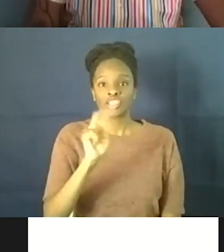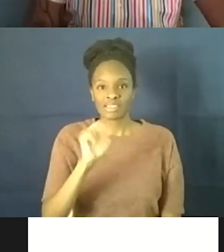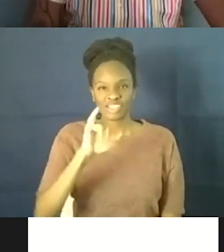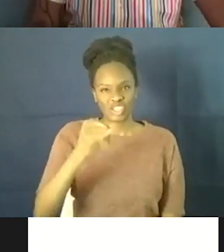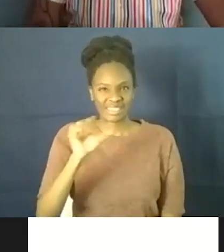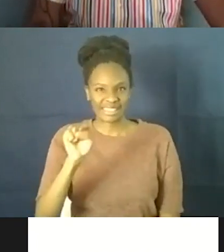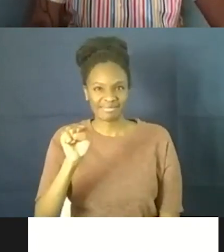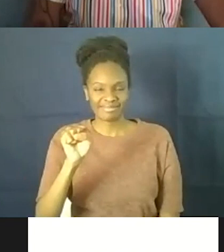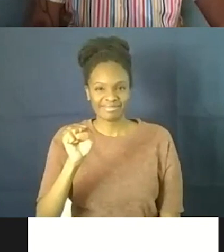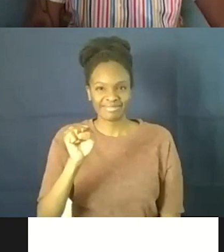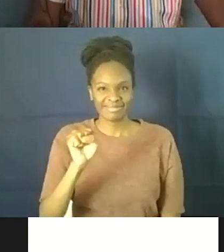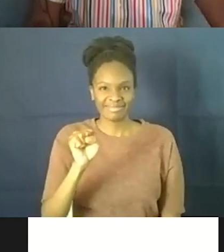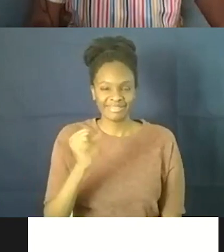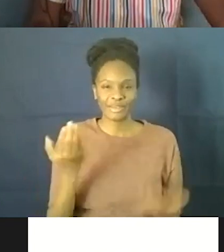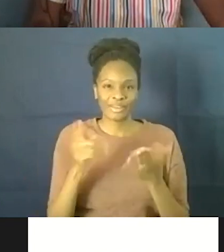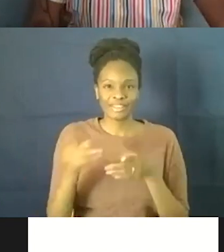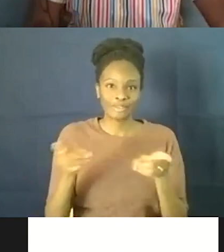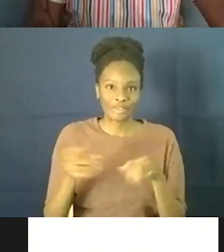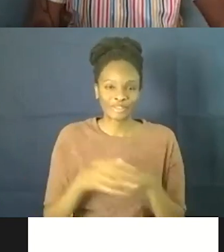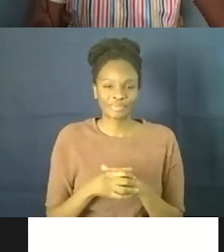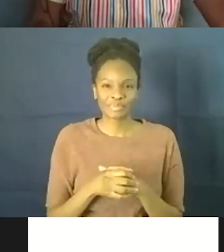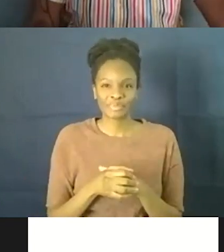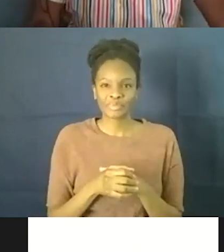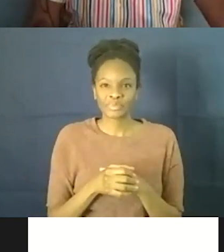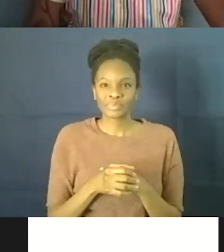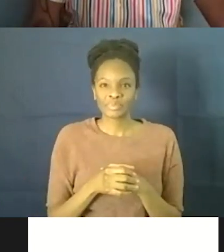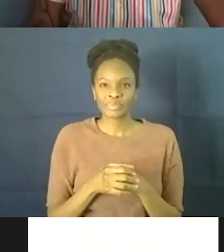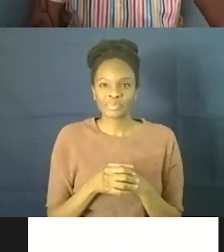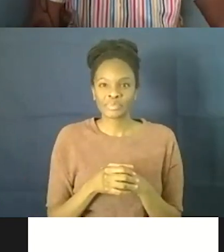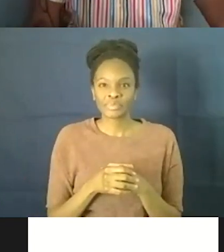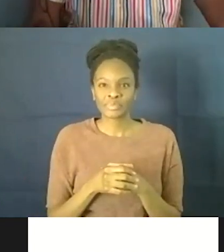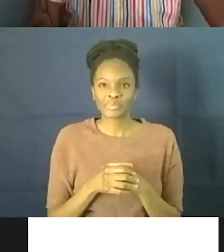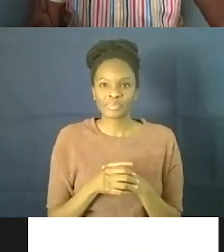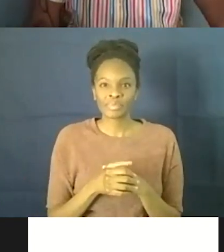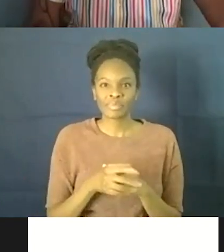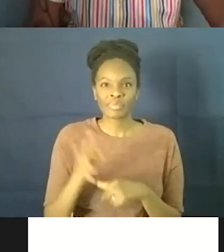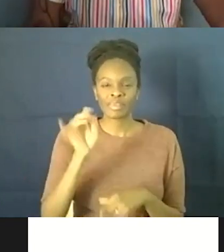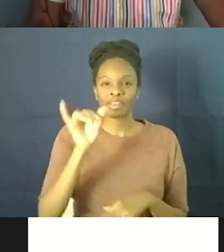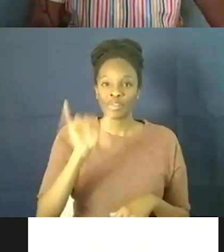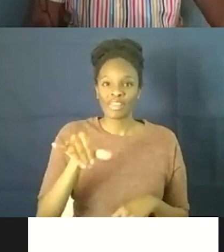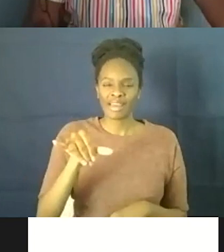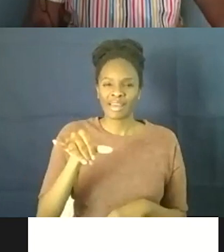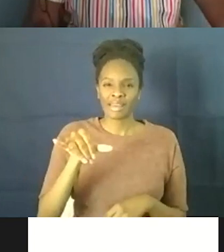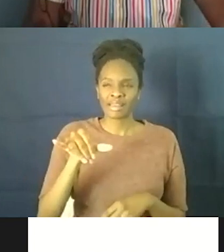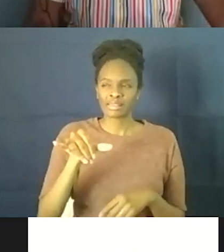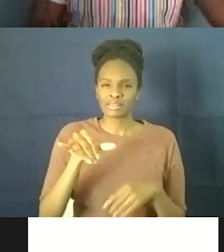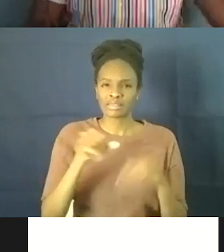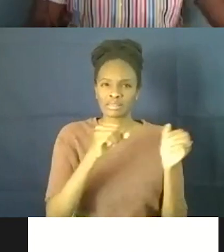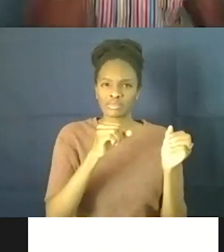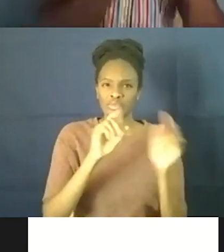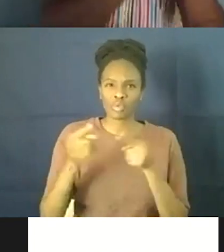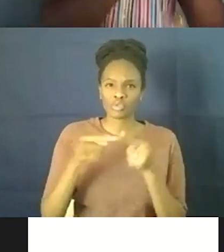directing the movie. Right. Which, bad hair coming to Hulu at some point.